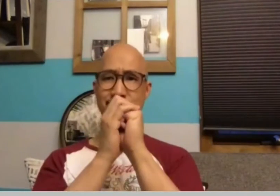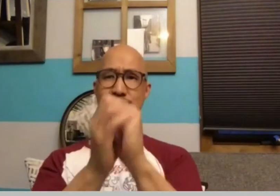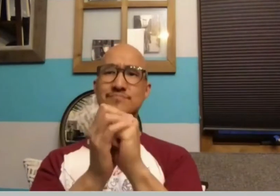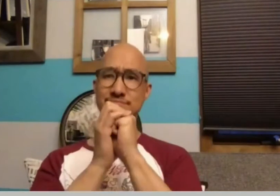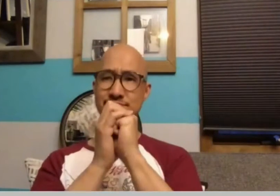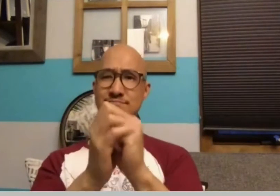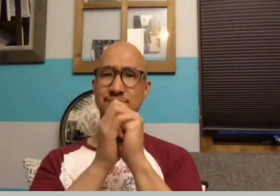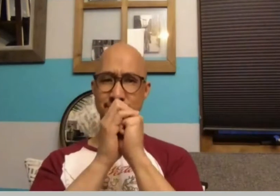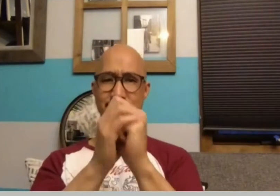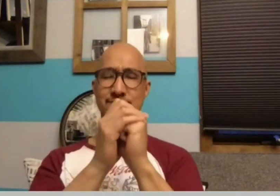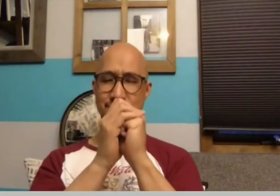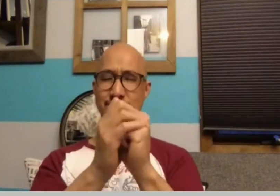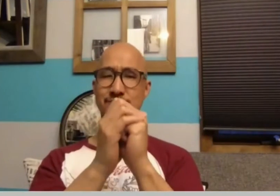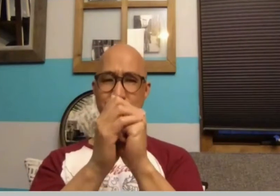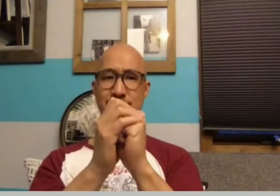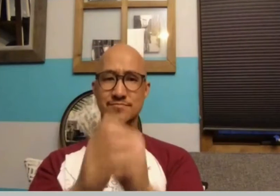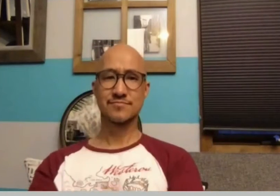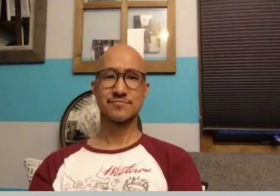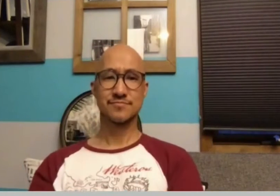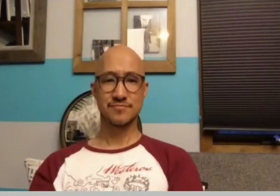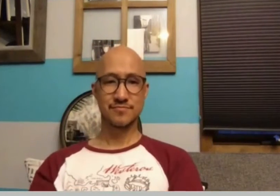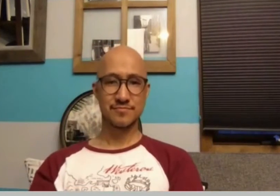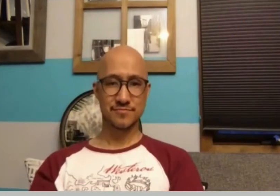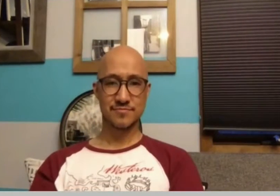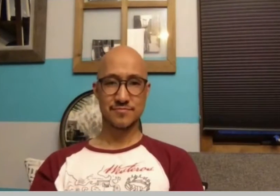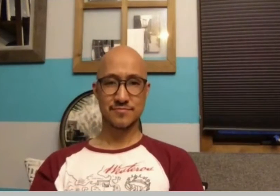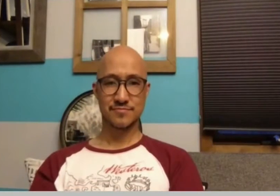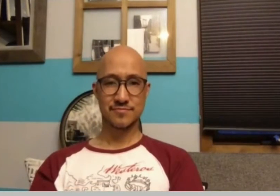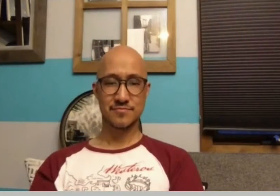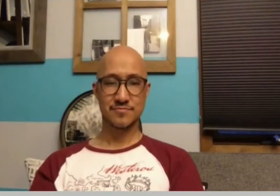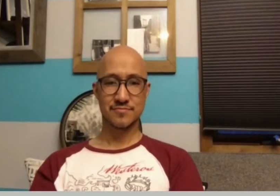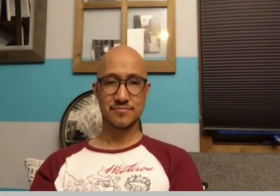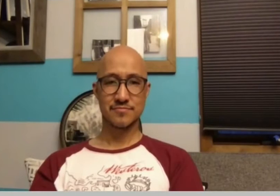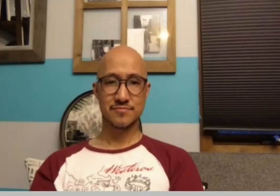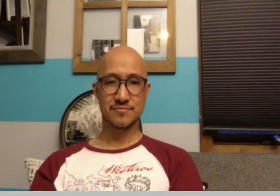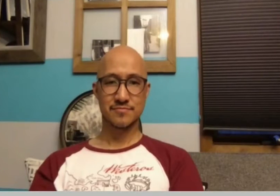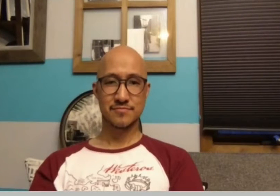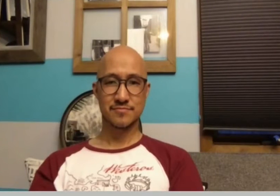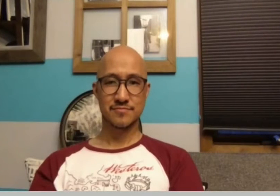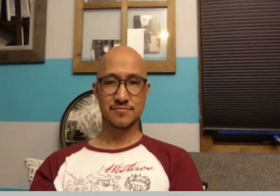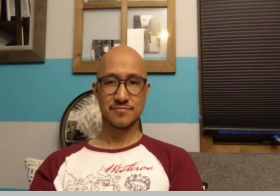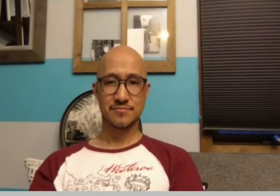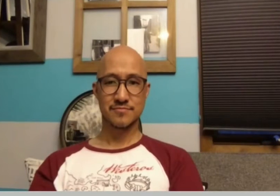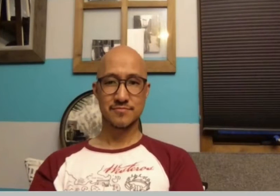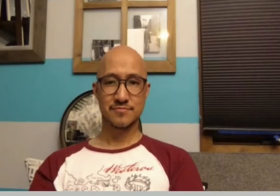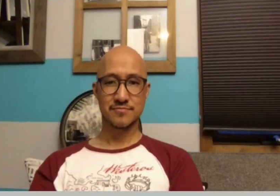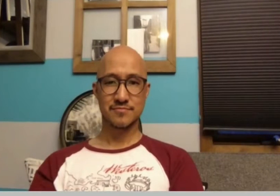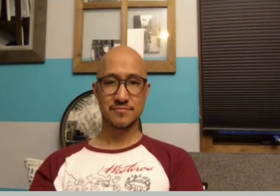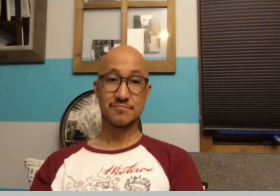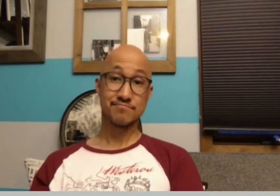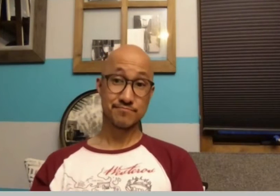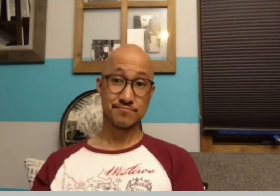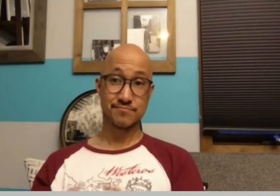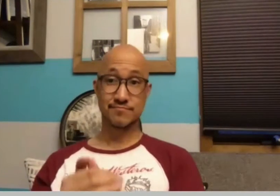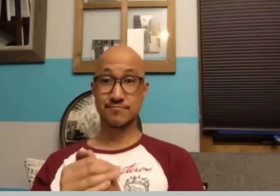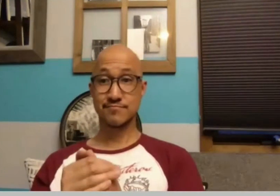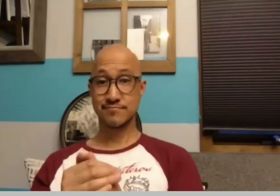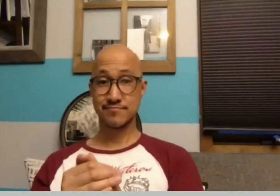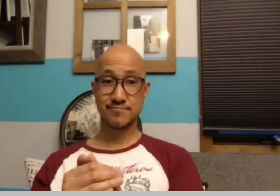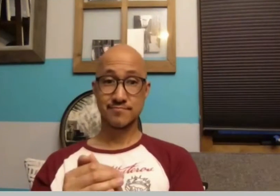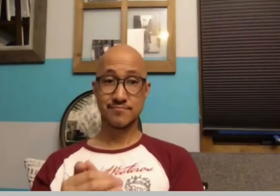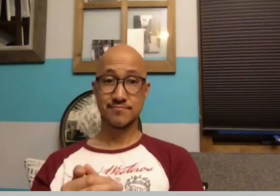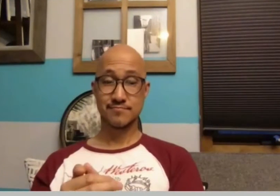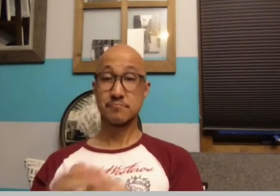give your tithes and your offerings. They got that whole thing down pat. But they really missed the mark, especially when it came